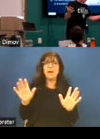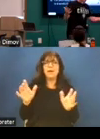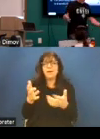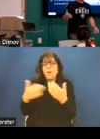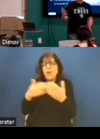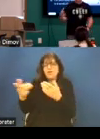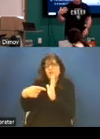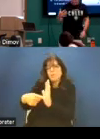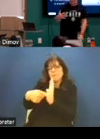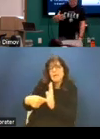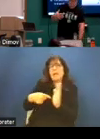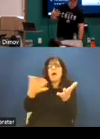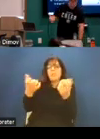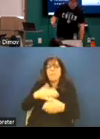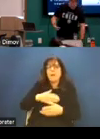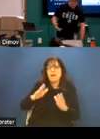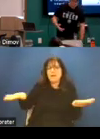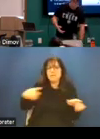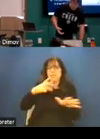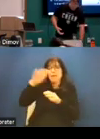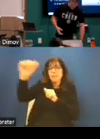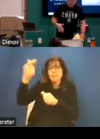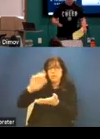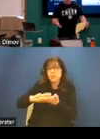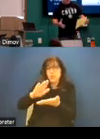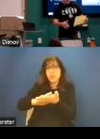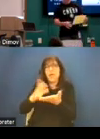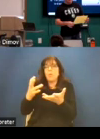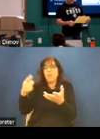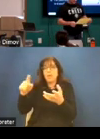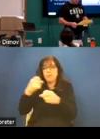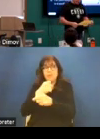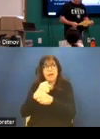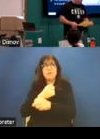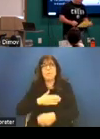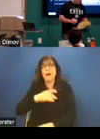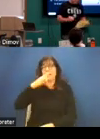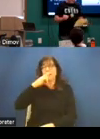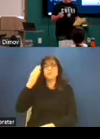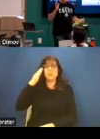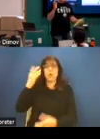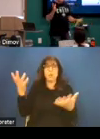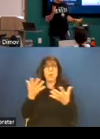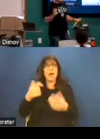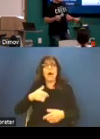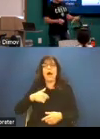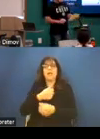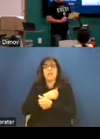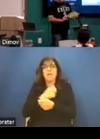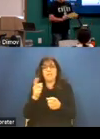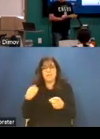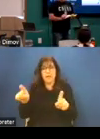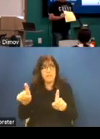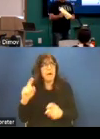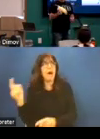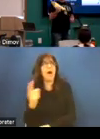you stand for. I want them to fight. So in our house, my kids know that I love them, and